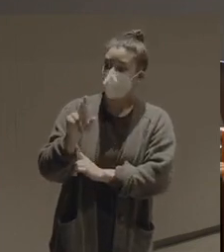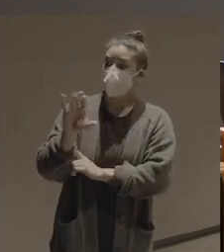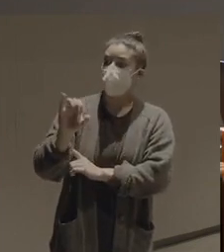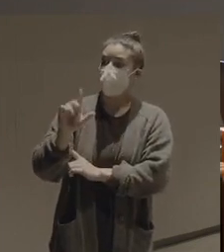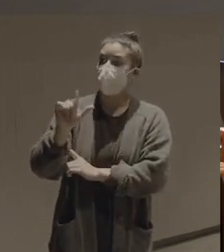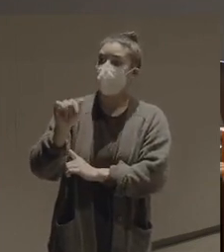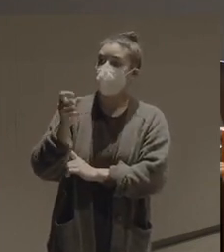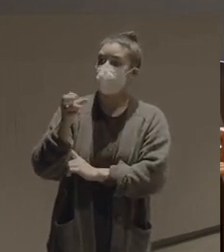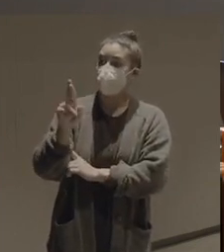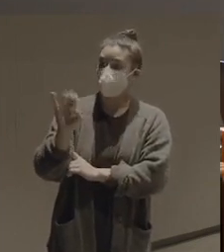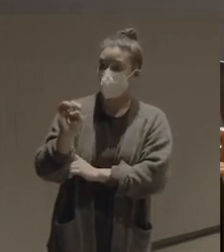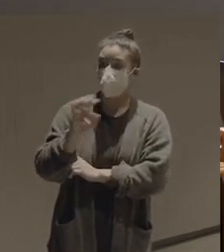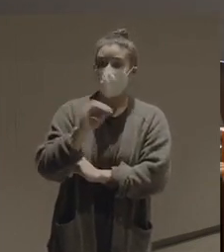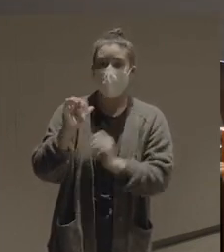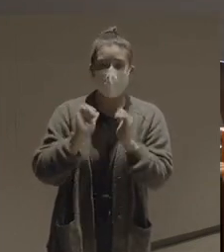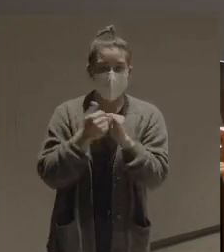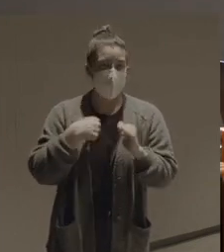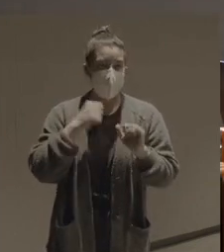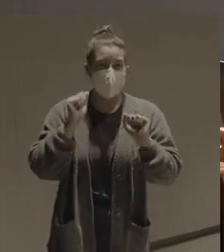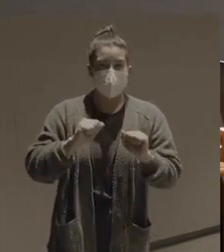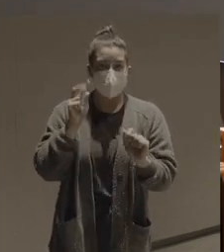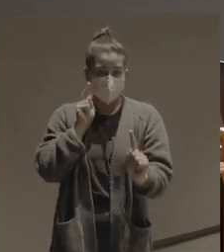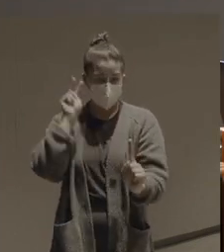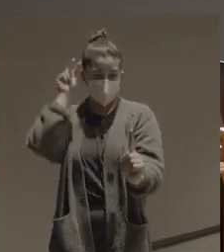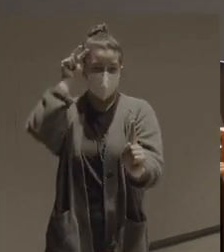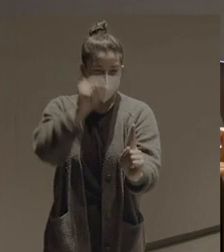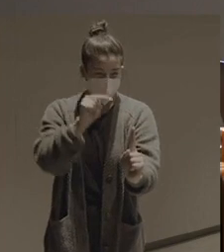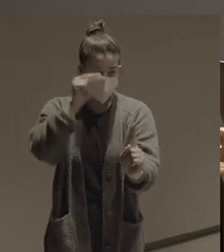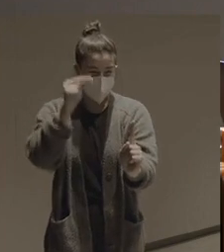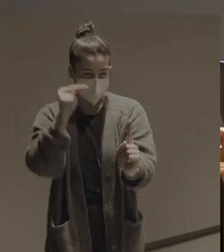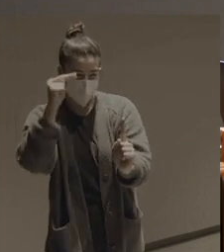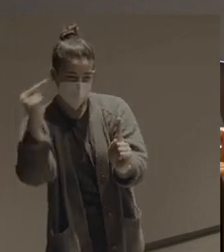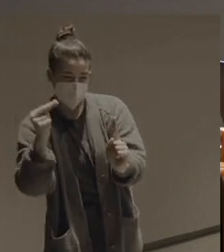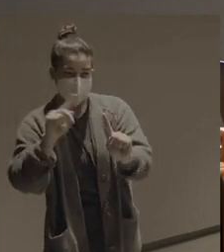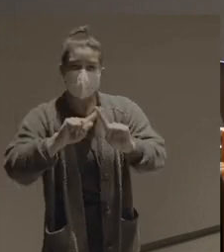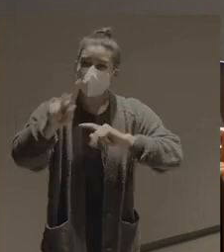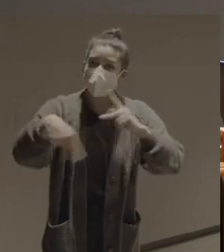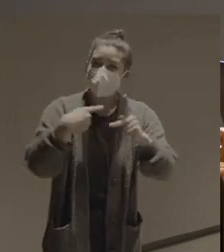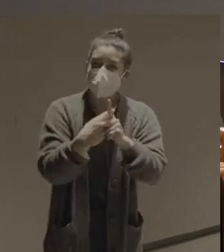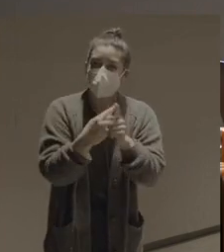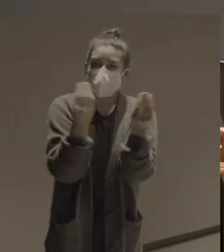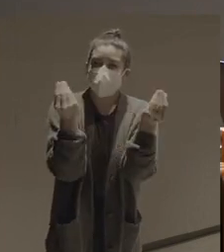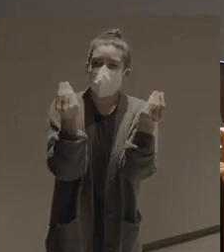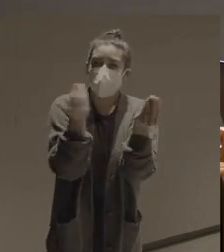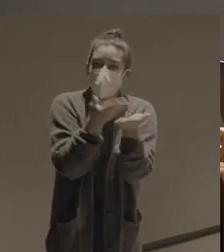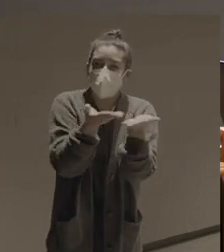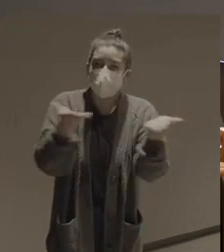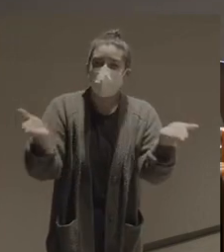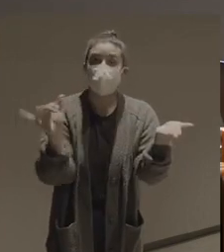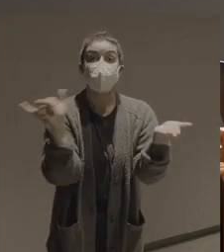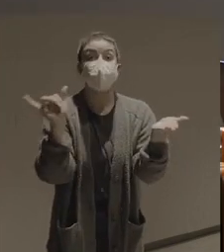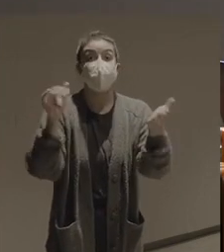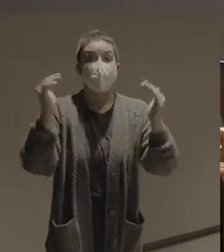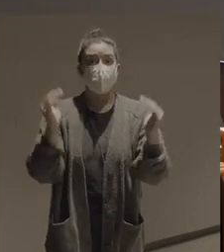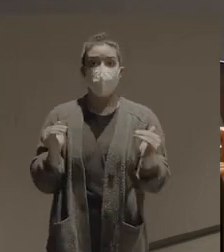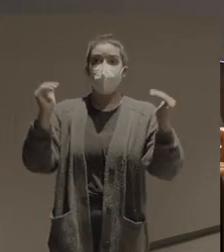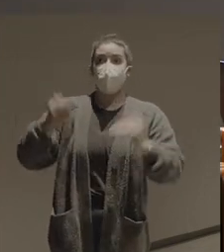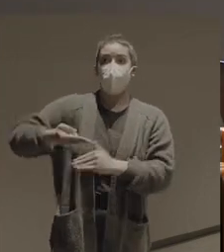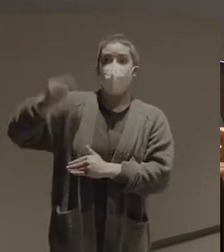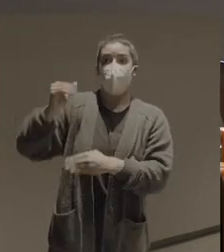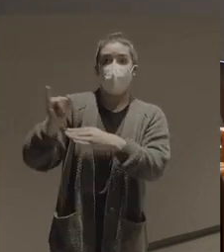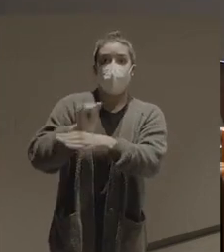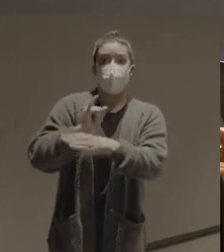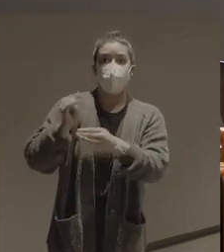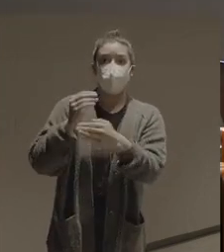experiencing, and the impact of high-tech industrial materials on artistic production in the West Coast. And really, I'm talking